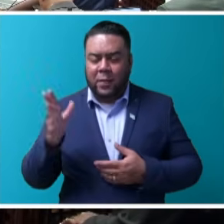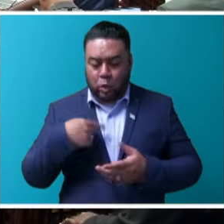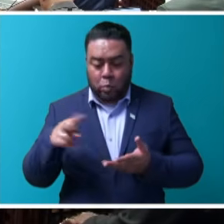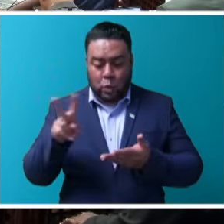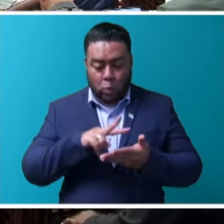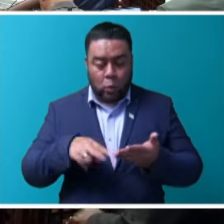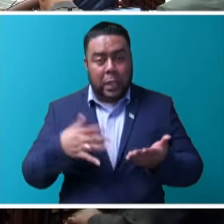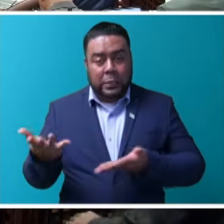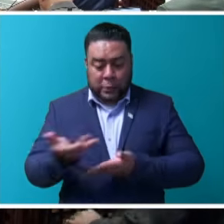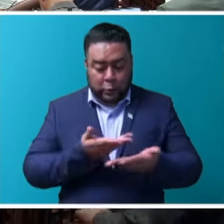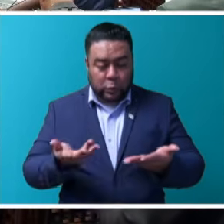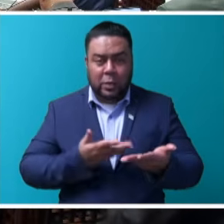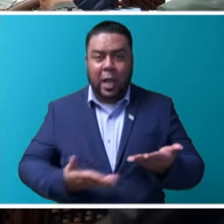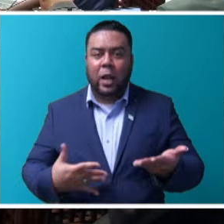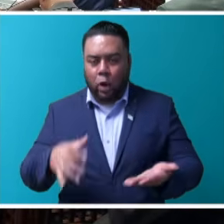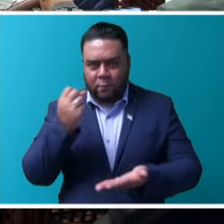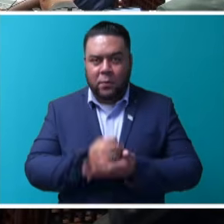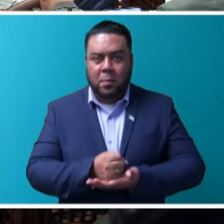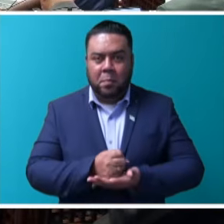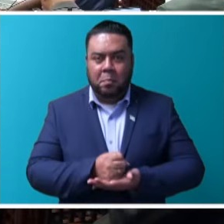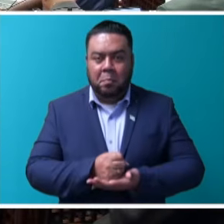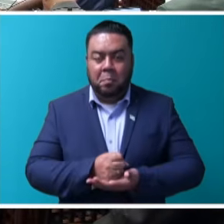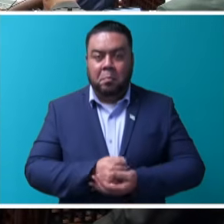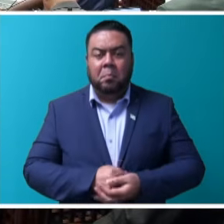previously circulated, be taken as read and be confirmed.